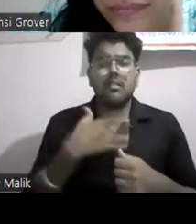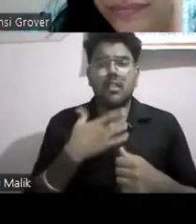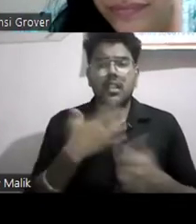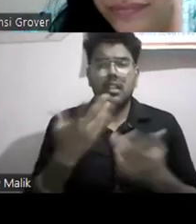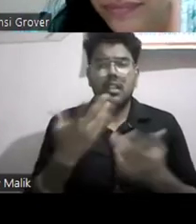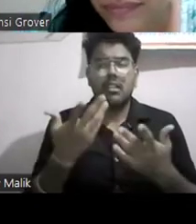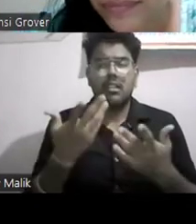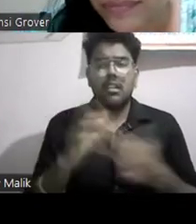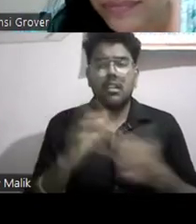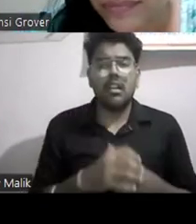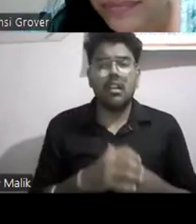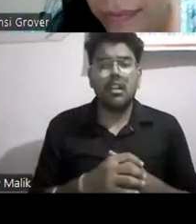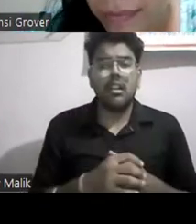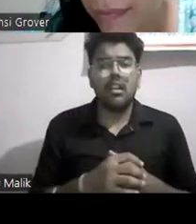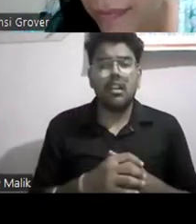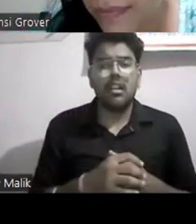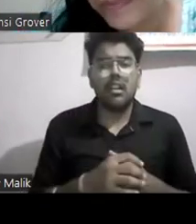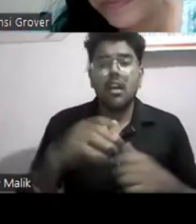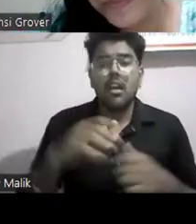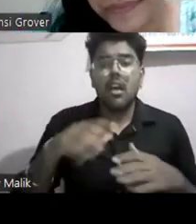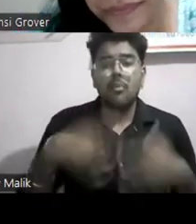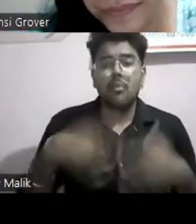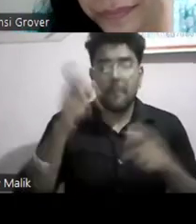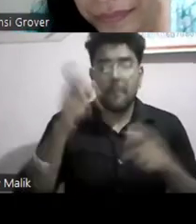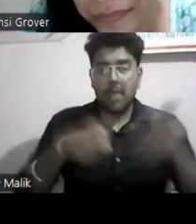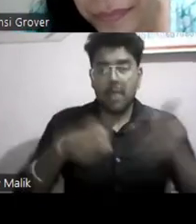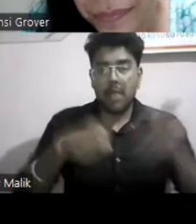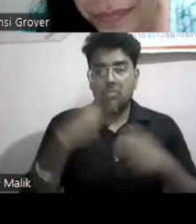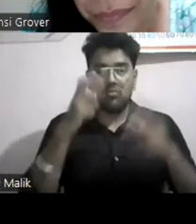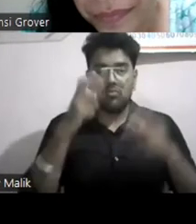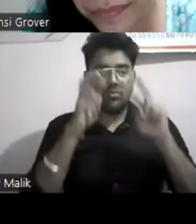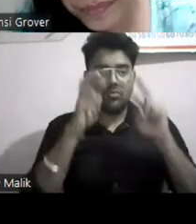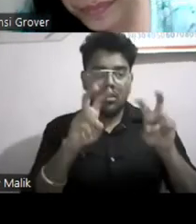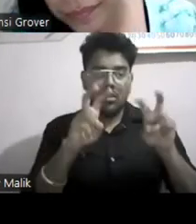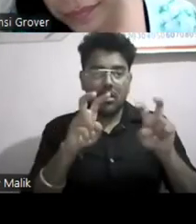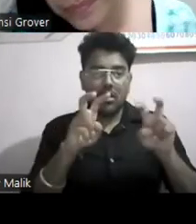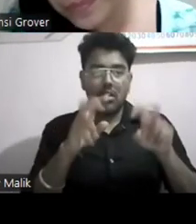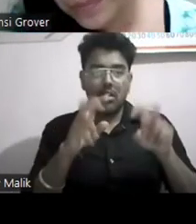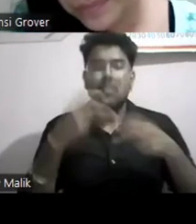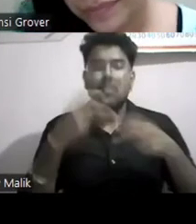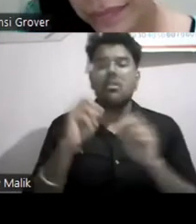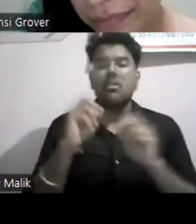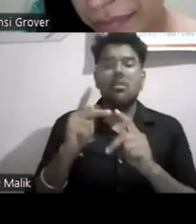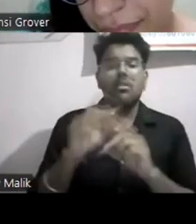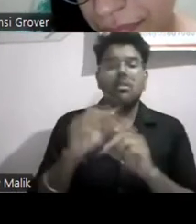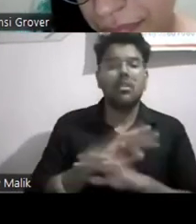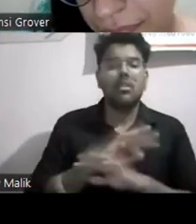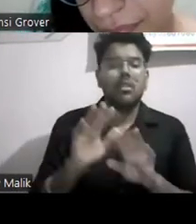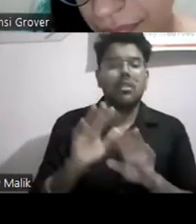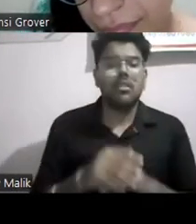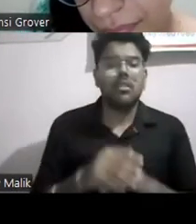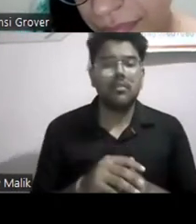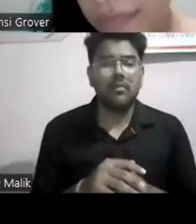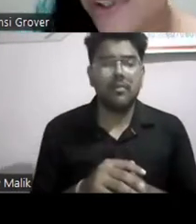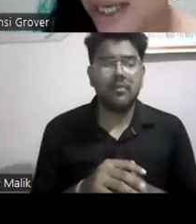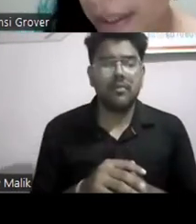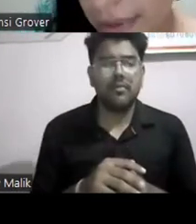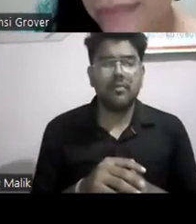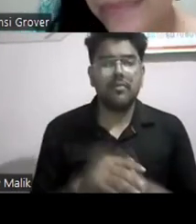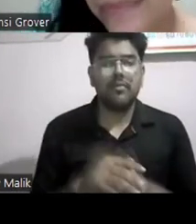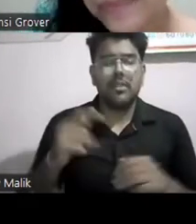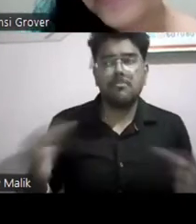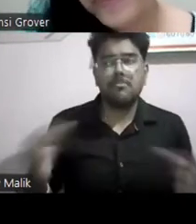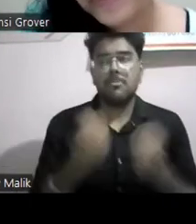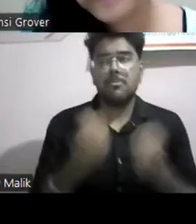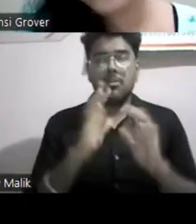feed this to the people watching the feed that okay, that see, learn from them, they are so inspirational. And right. I